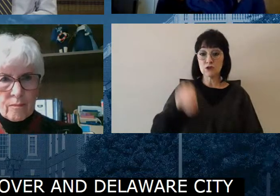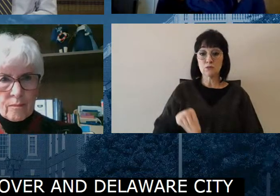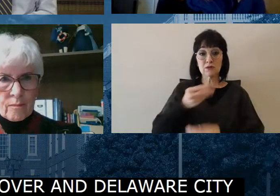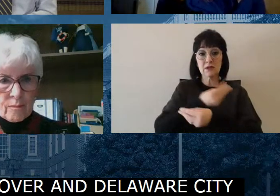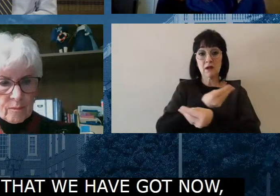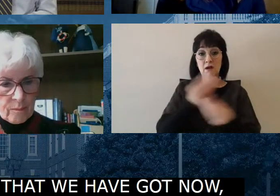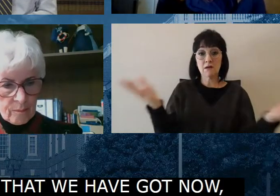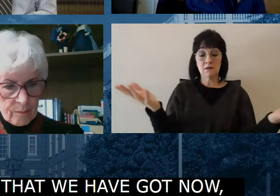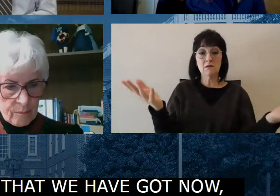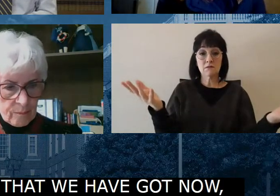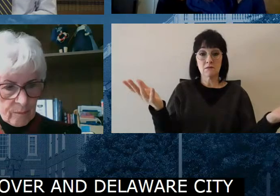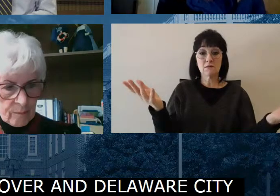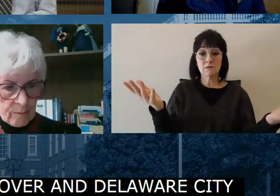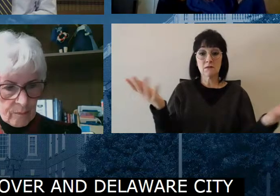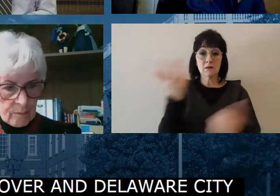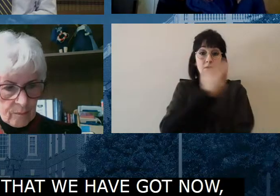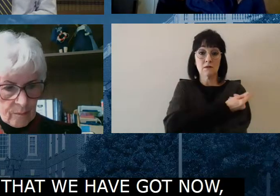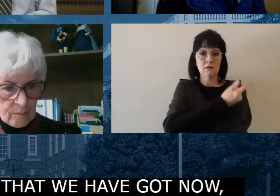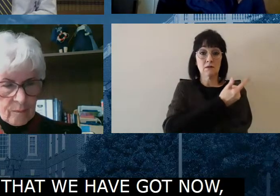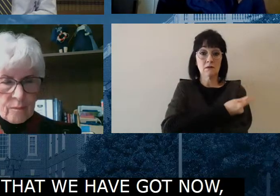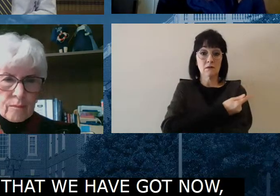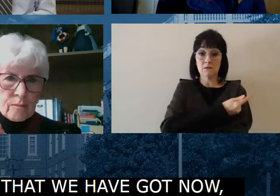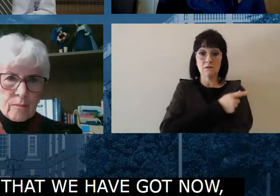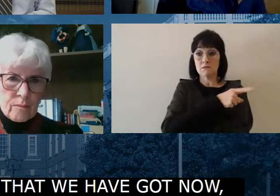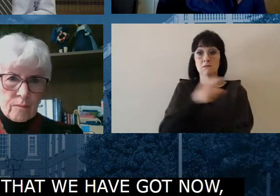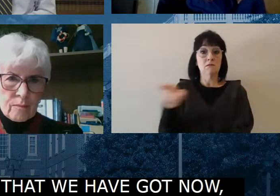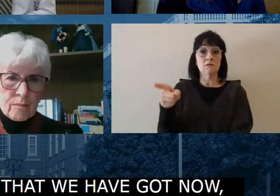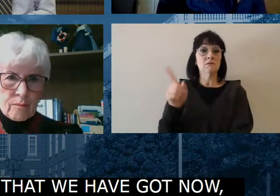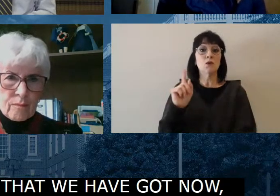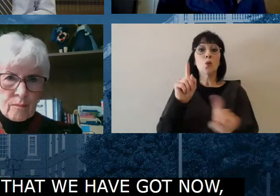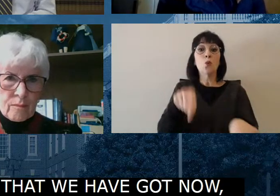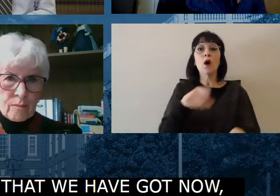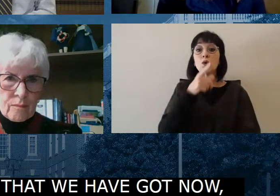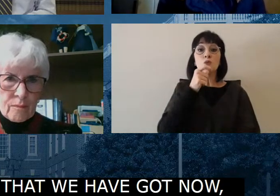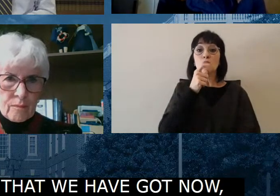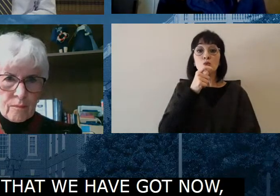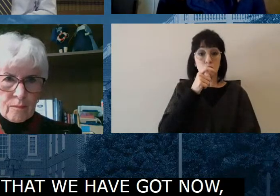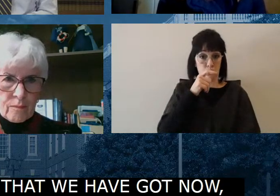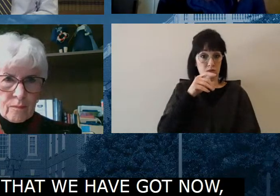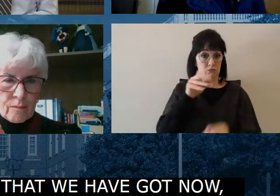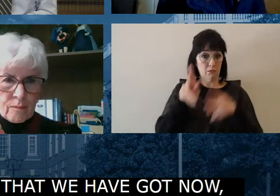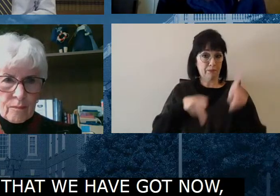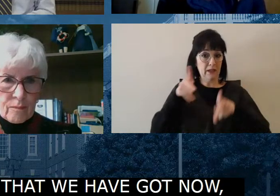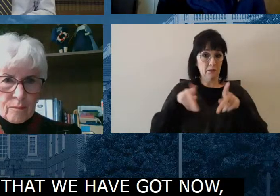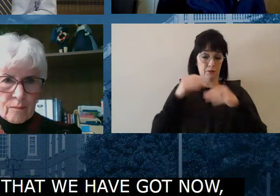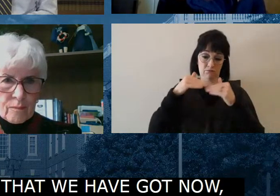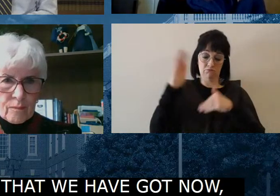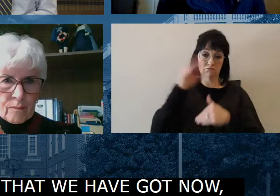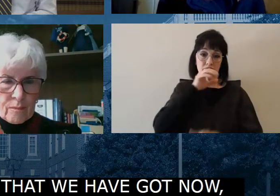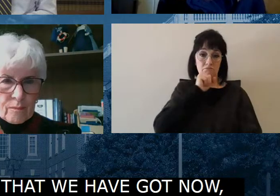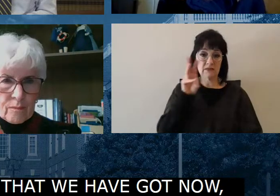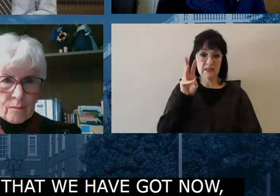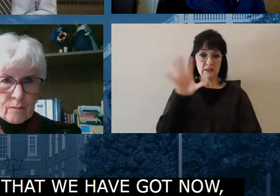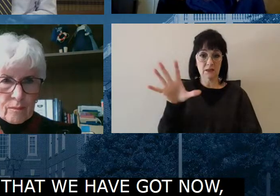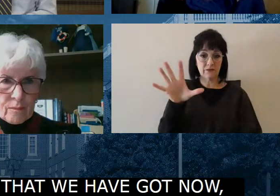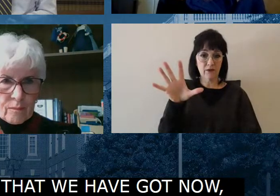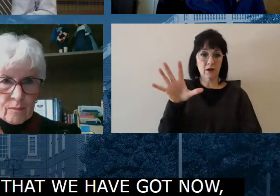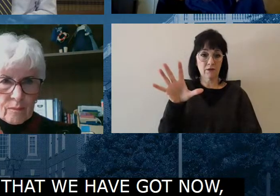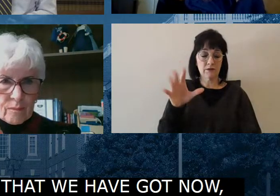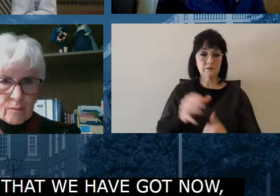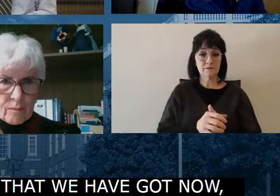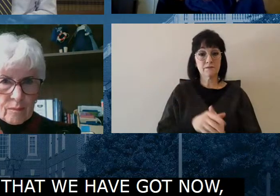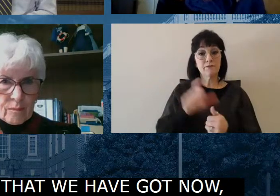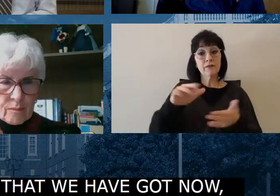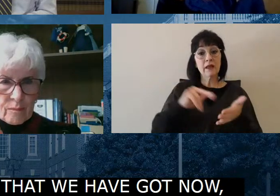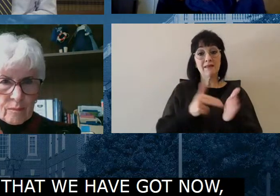have been for 65 and older, which is what the wait list is. And so 5,000 of the 8,000 will go